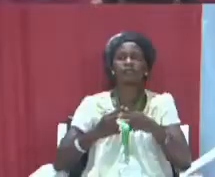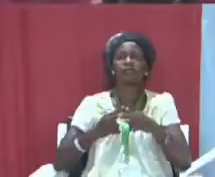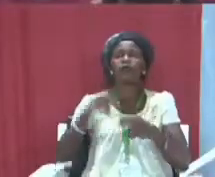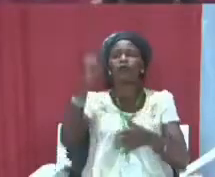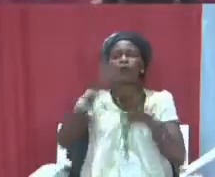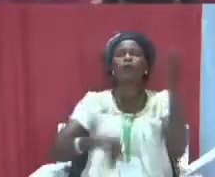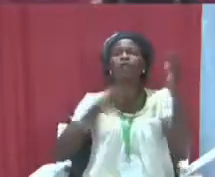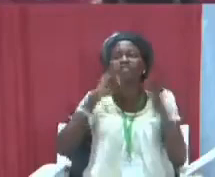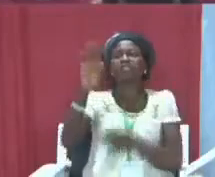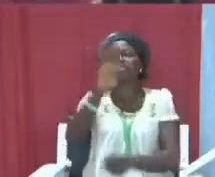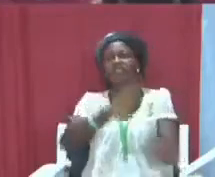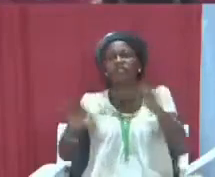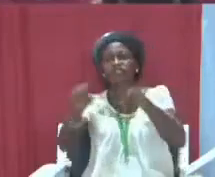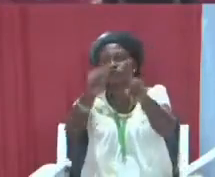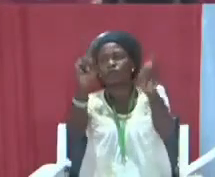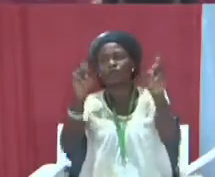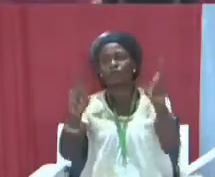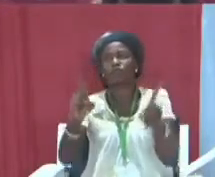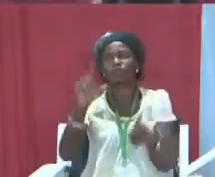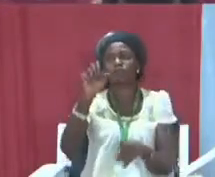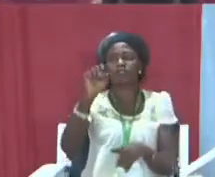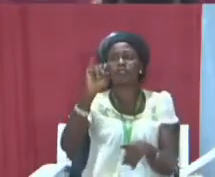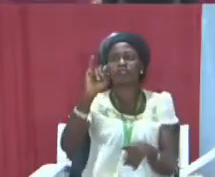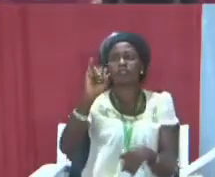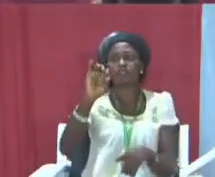What is a siege?